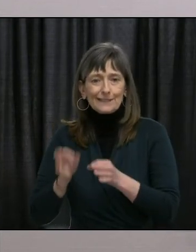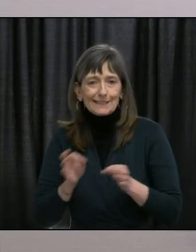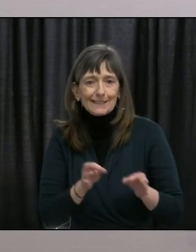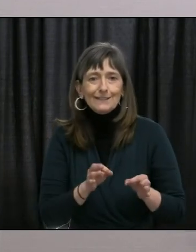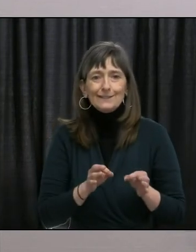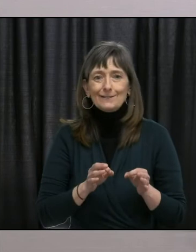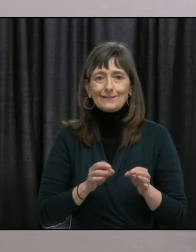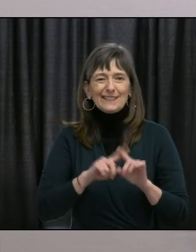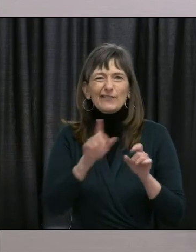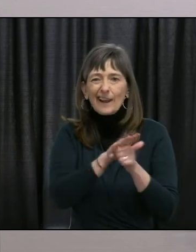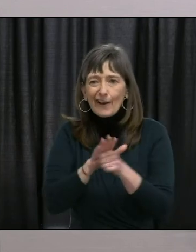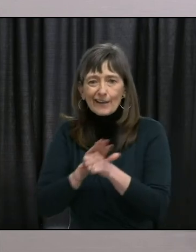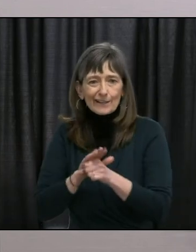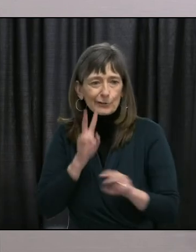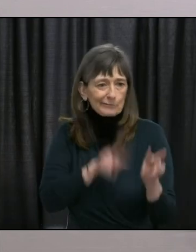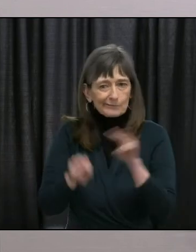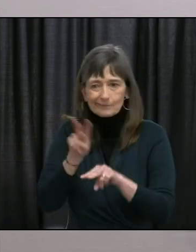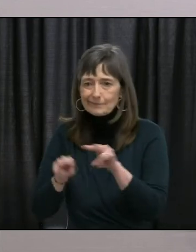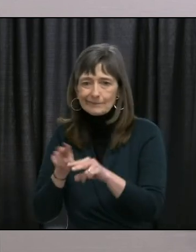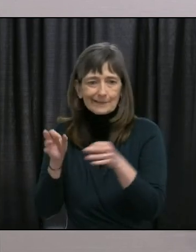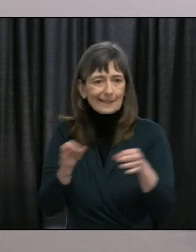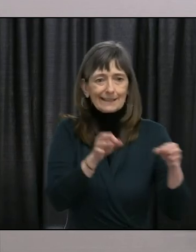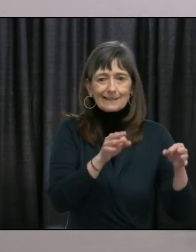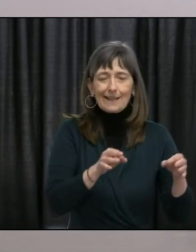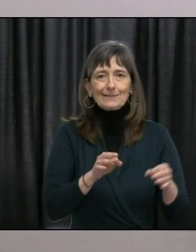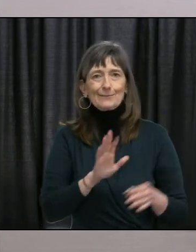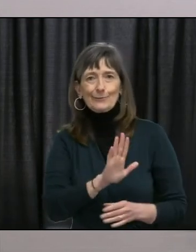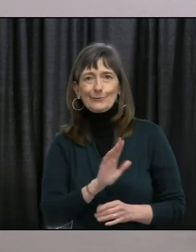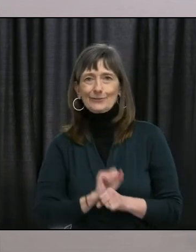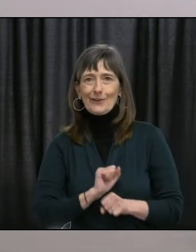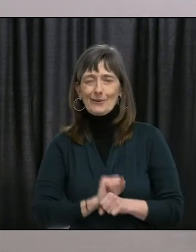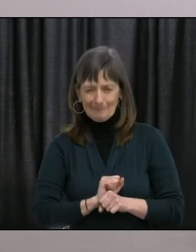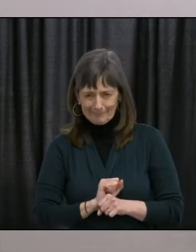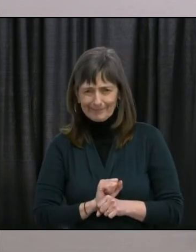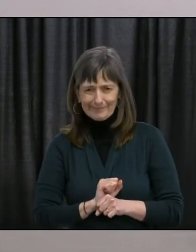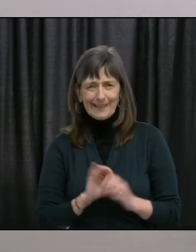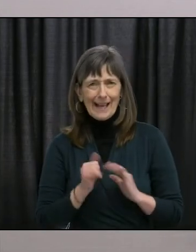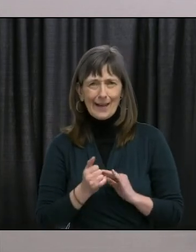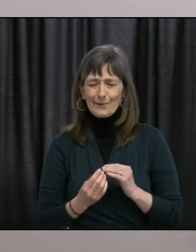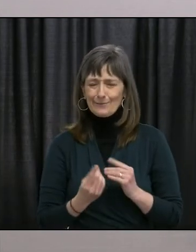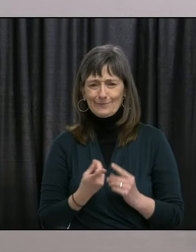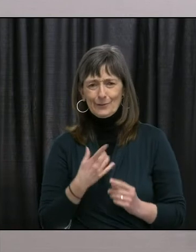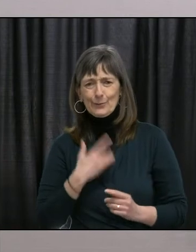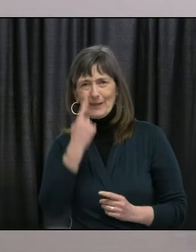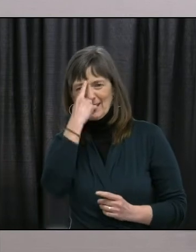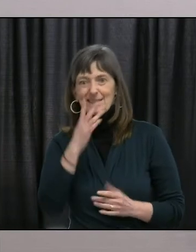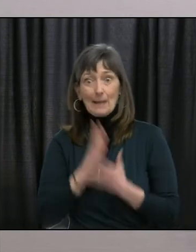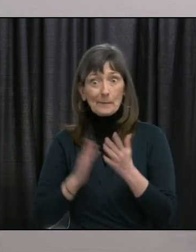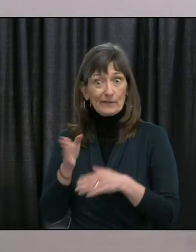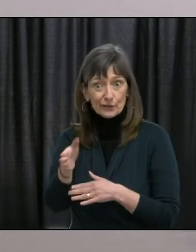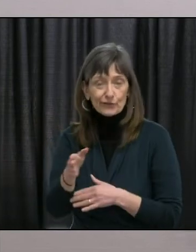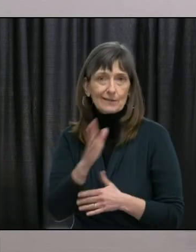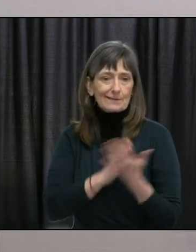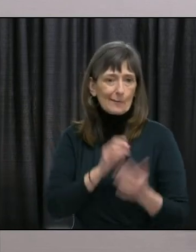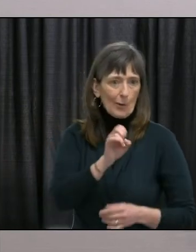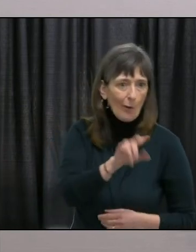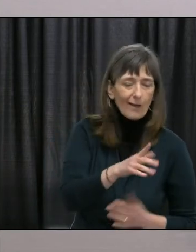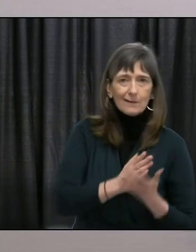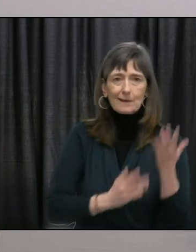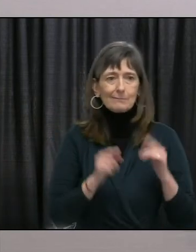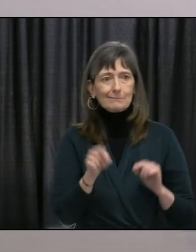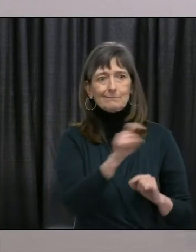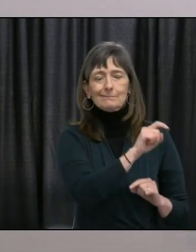fishery is just one example. Can you talk to us a little bit about what that experience has been like, and how